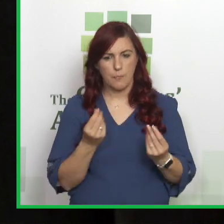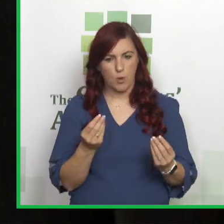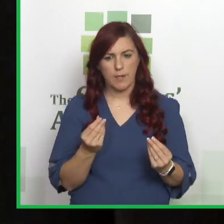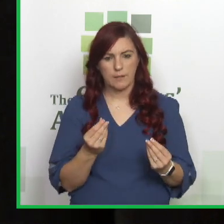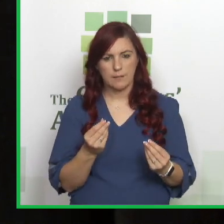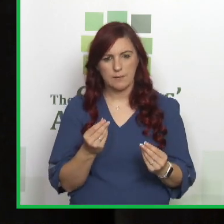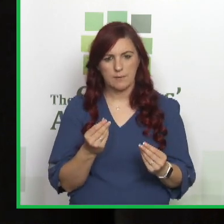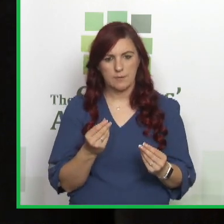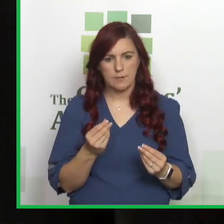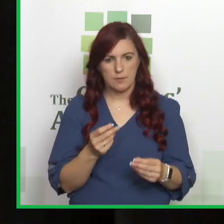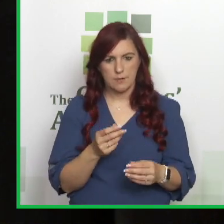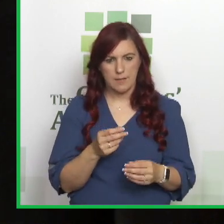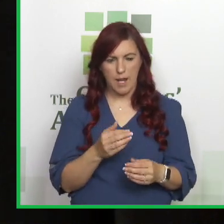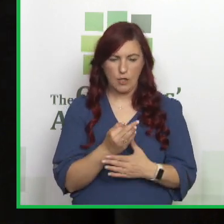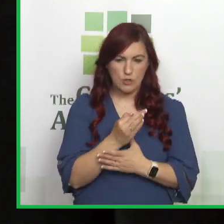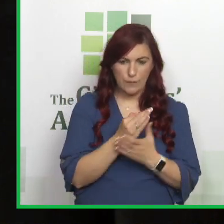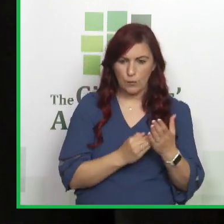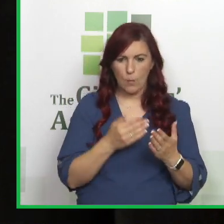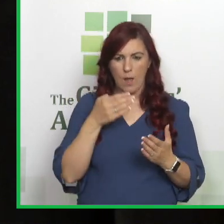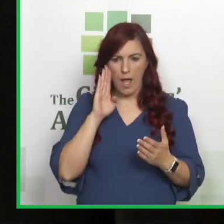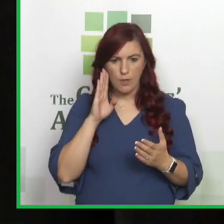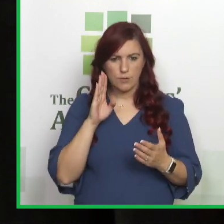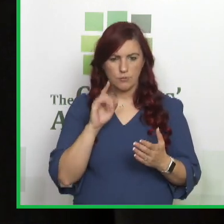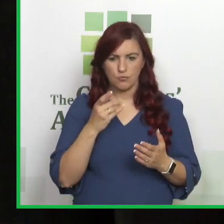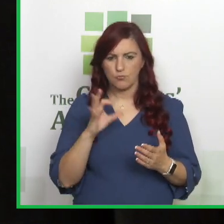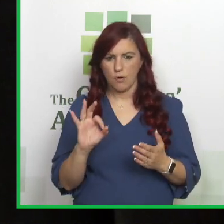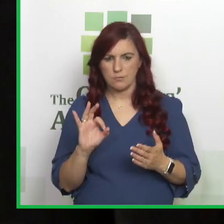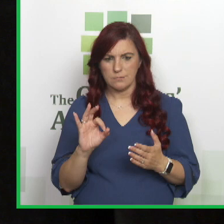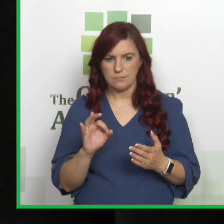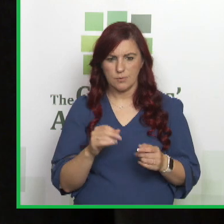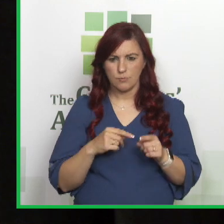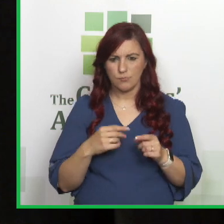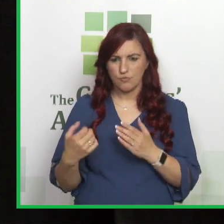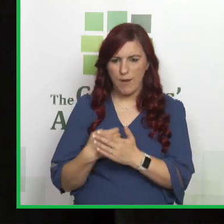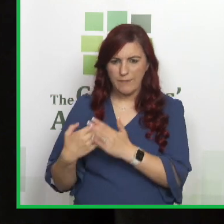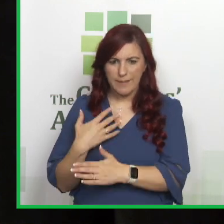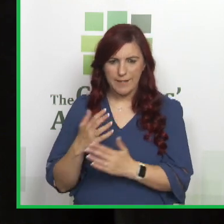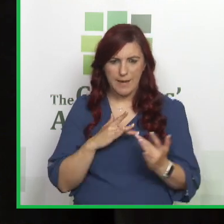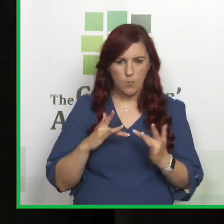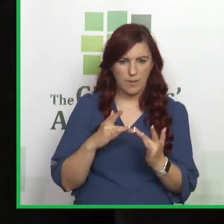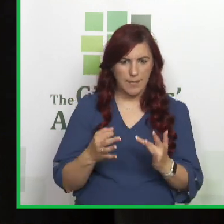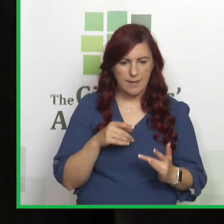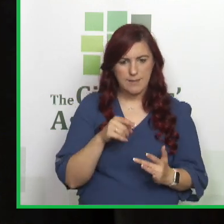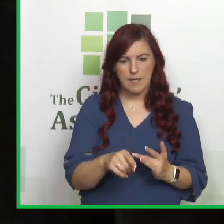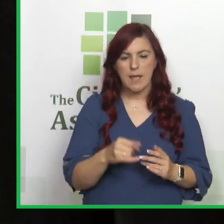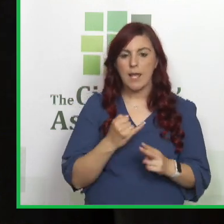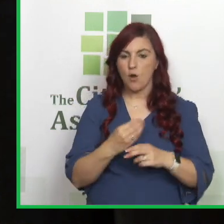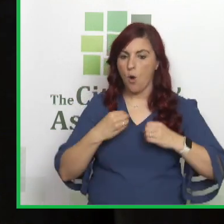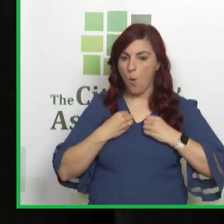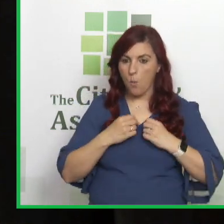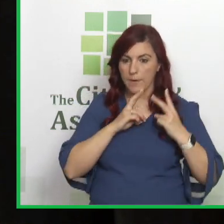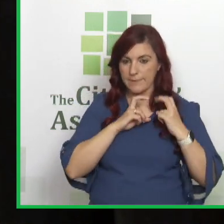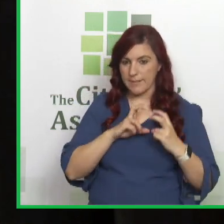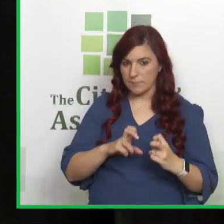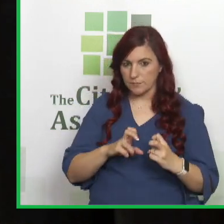Irish drug trafficking networks, cash generated from illicit drugs consumption. In the course of our own domestic investigations,